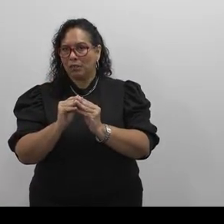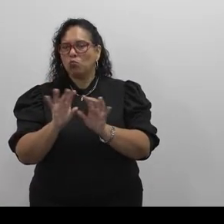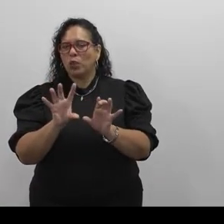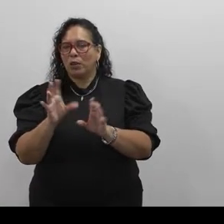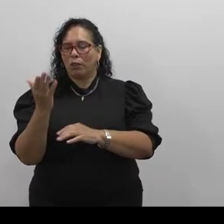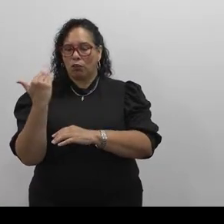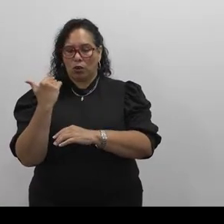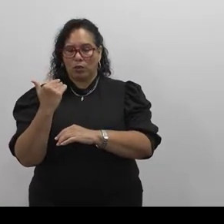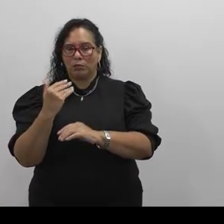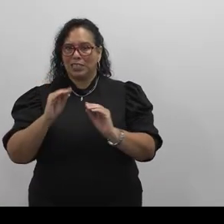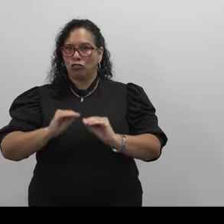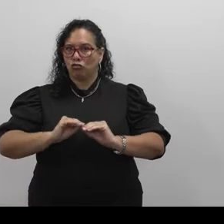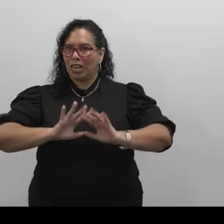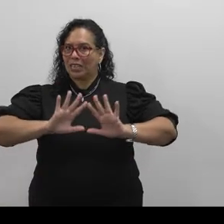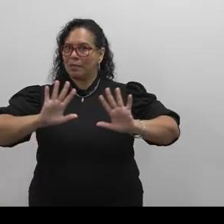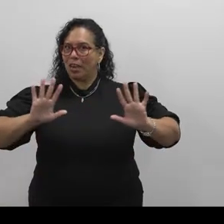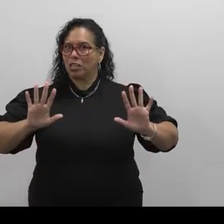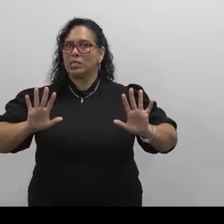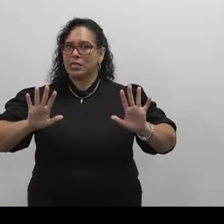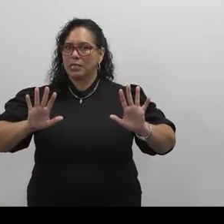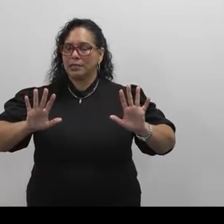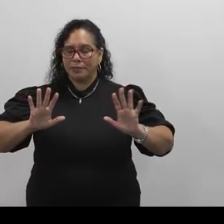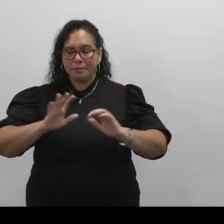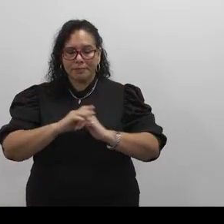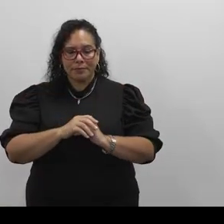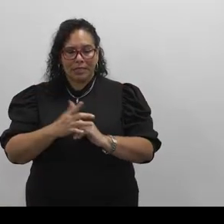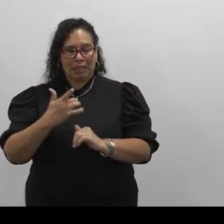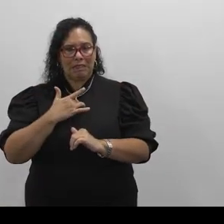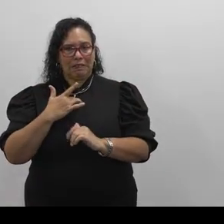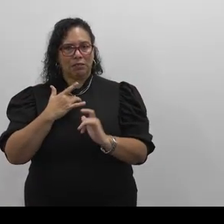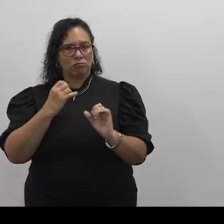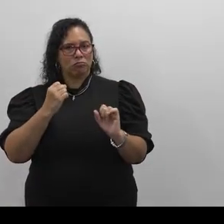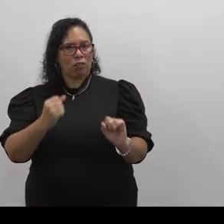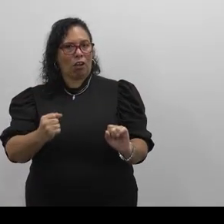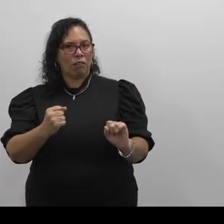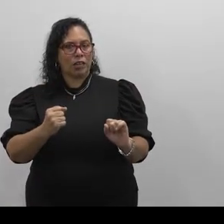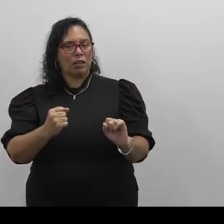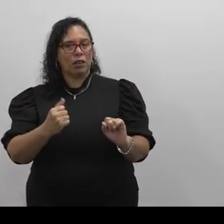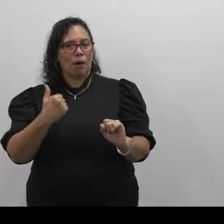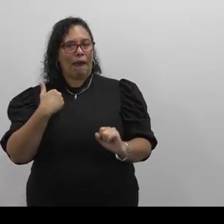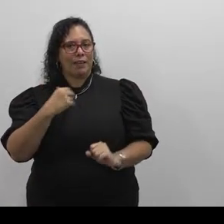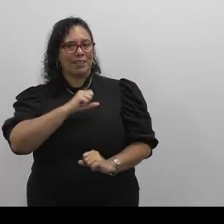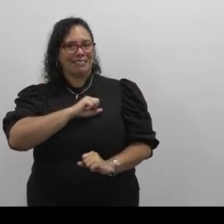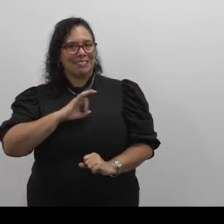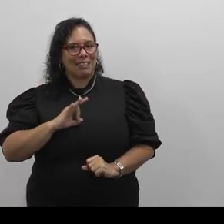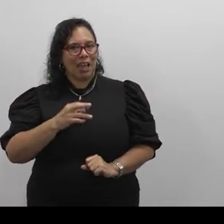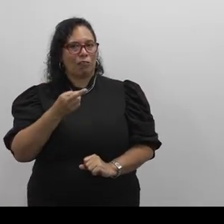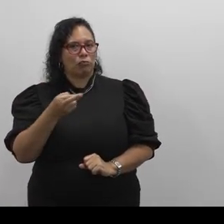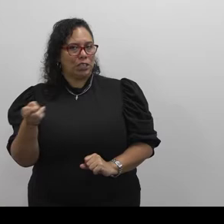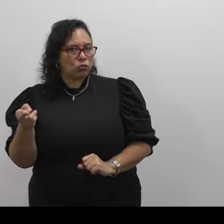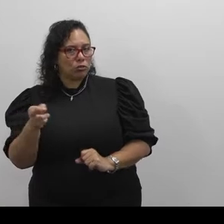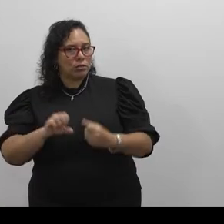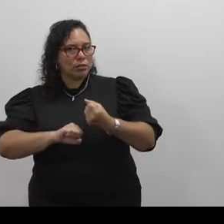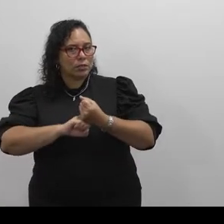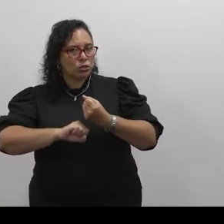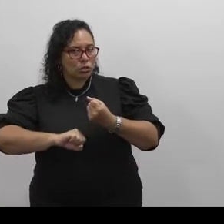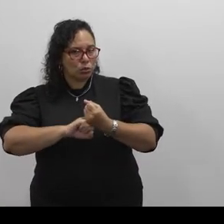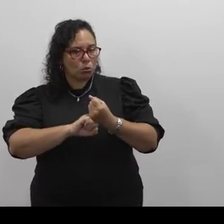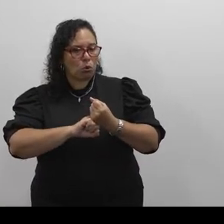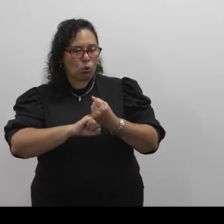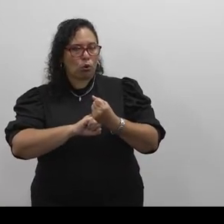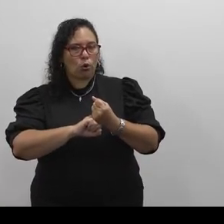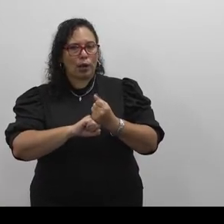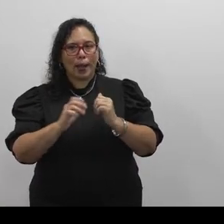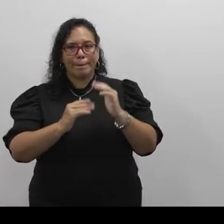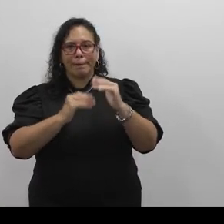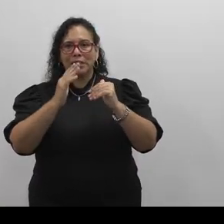you see here is transparency. We feel very confident that we have the staff and the resources to be able to support a